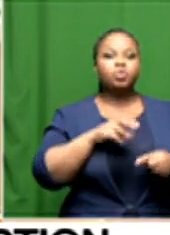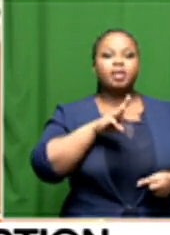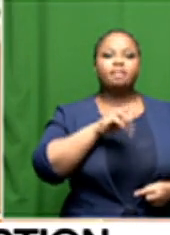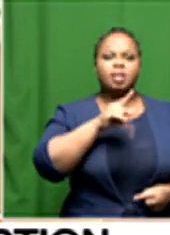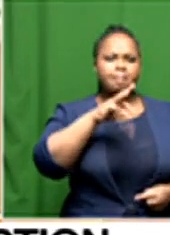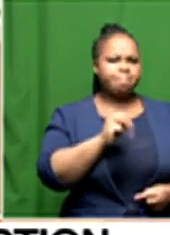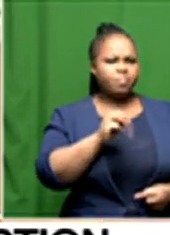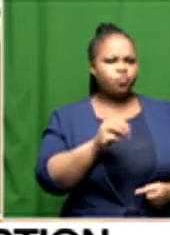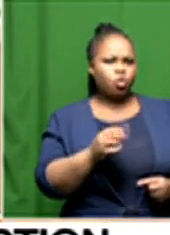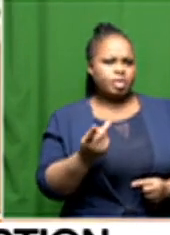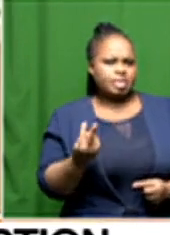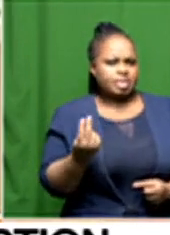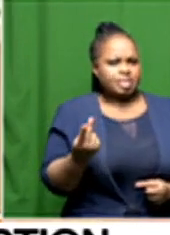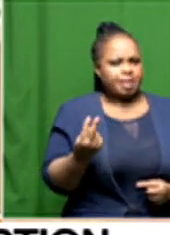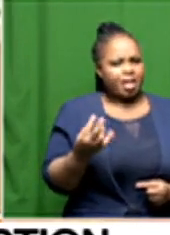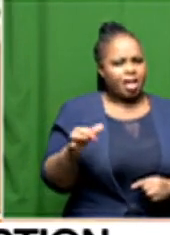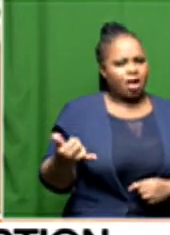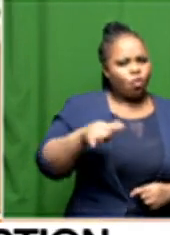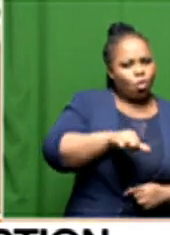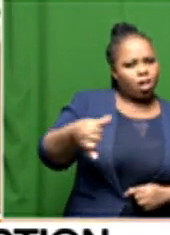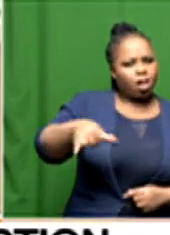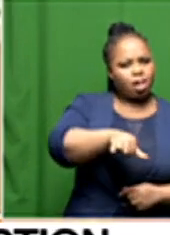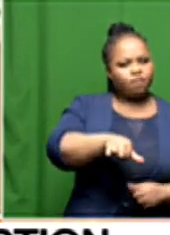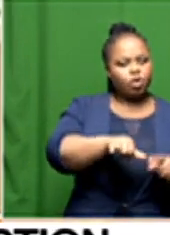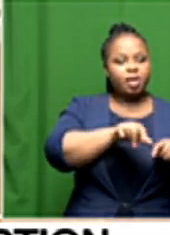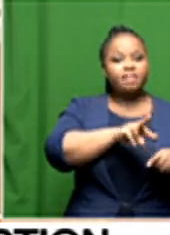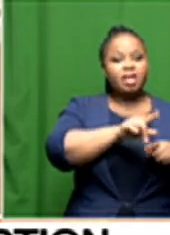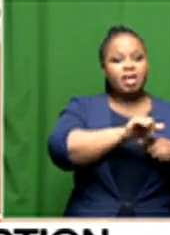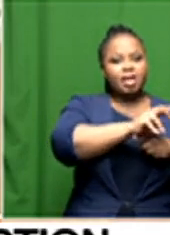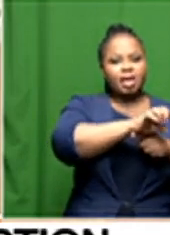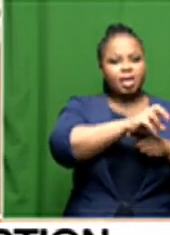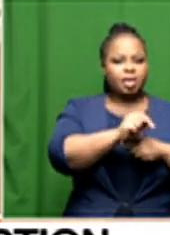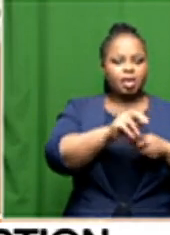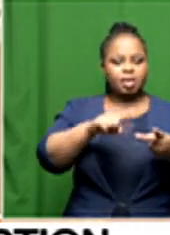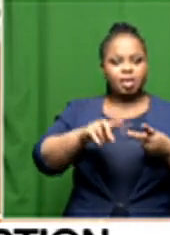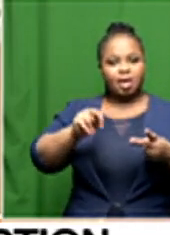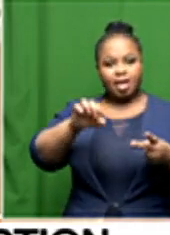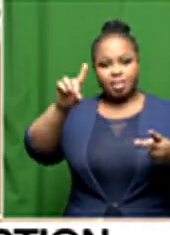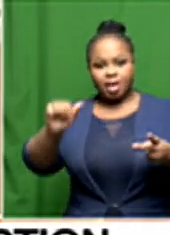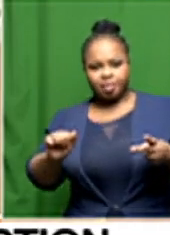were the similarities between Vergelegen at the time and Nkandla?